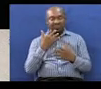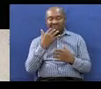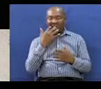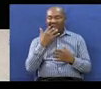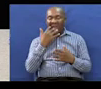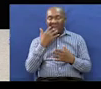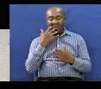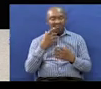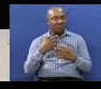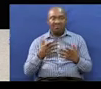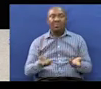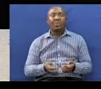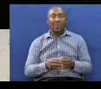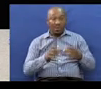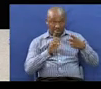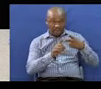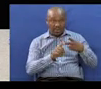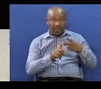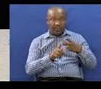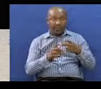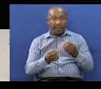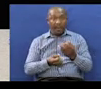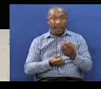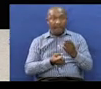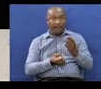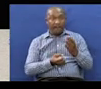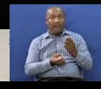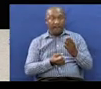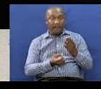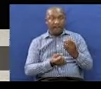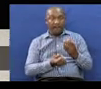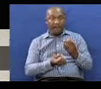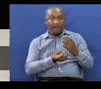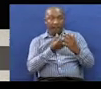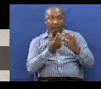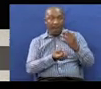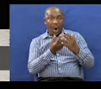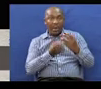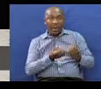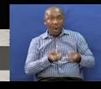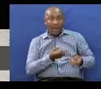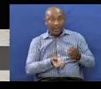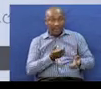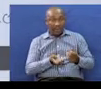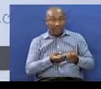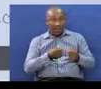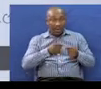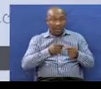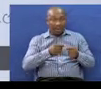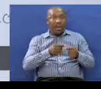any taste. Number two, it is about the boiling point of oxygen. Oxygen boils